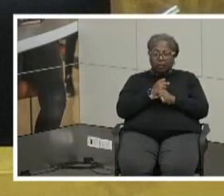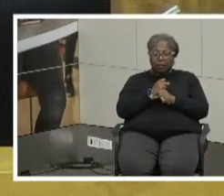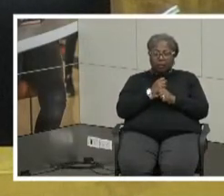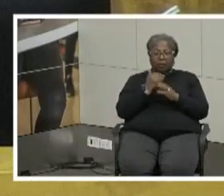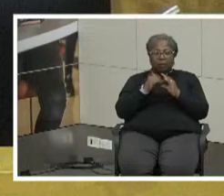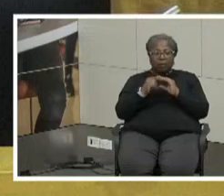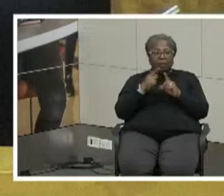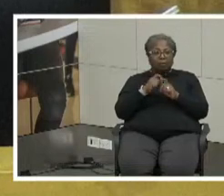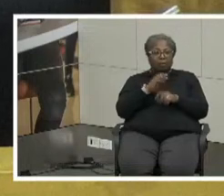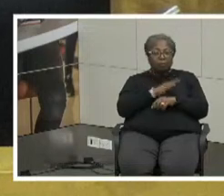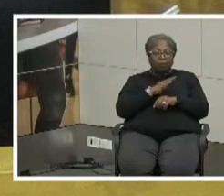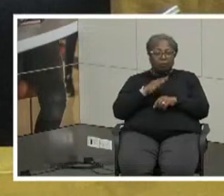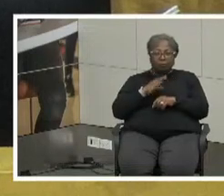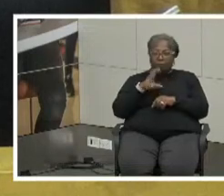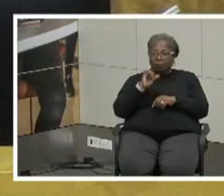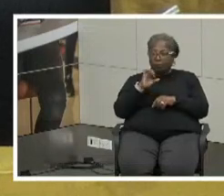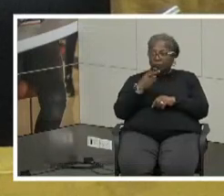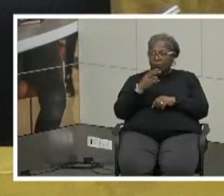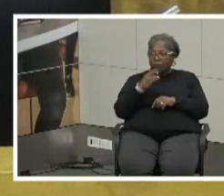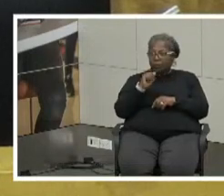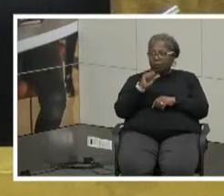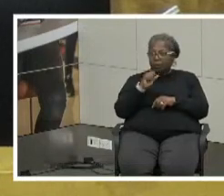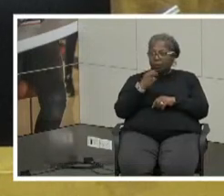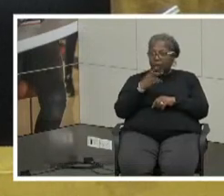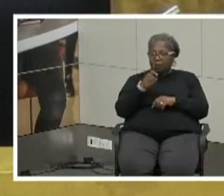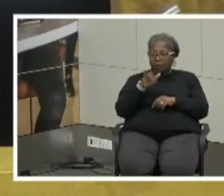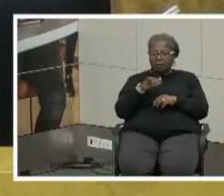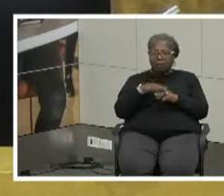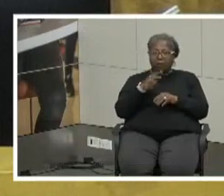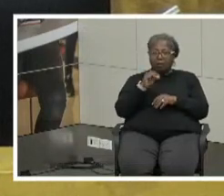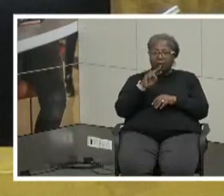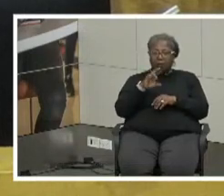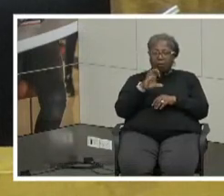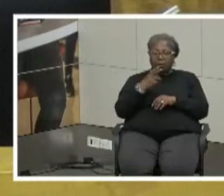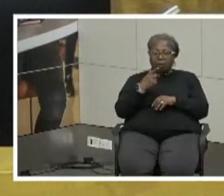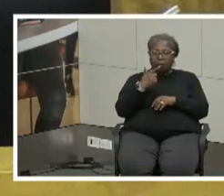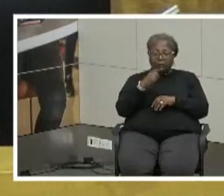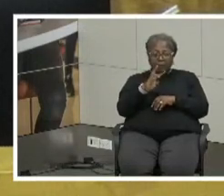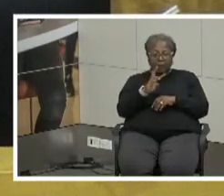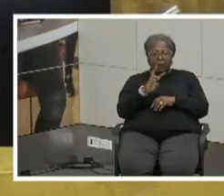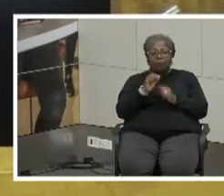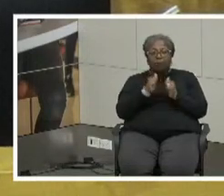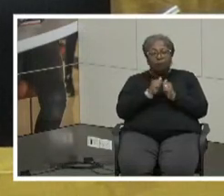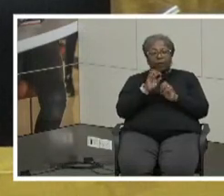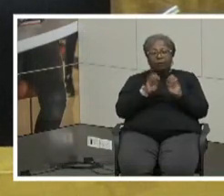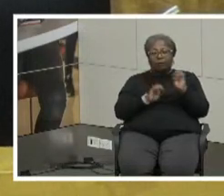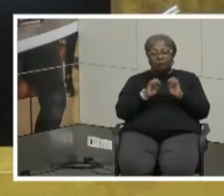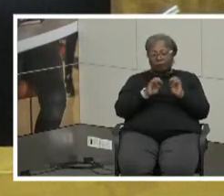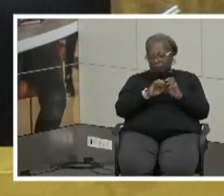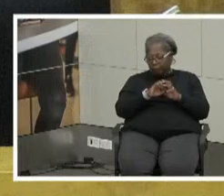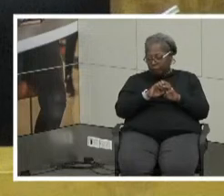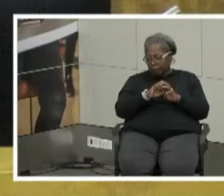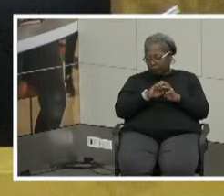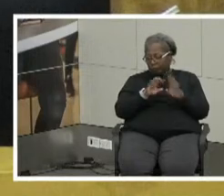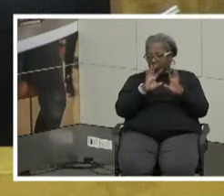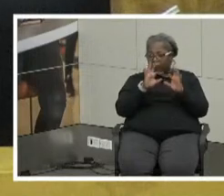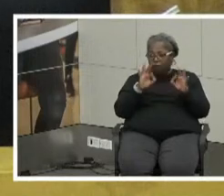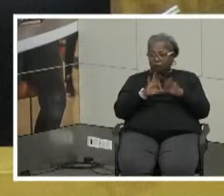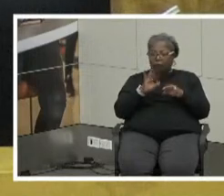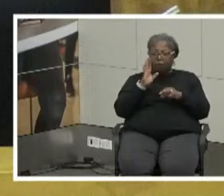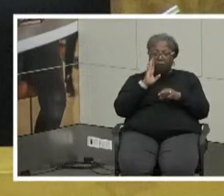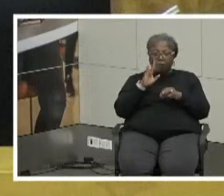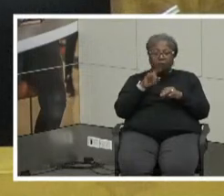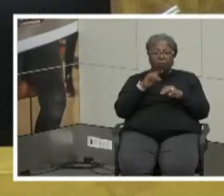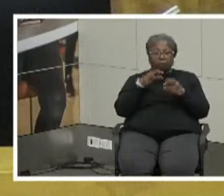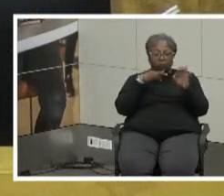email from our board coach Ashley PW I believe it's on March 26th with uh the evaluation form um I'm going to go